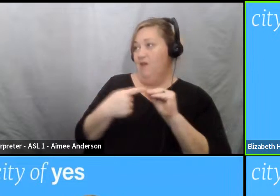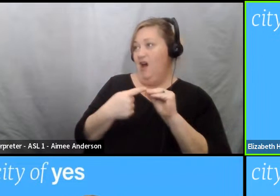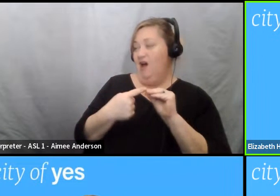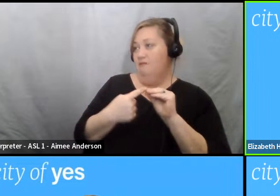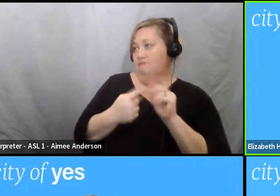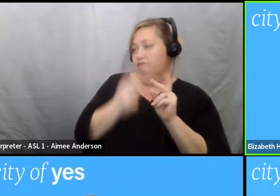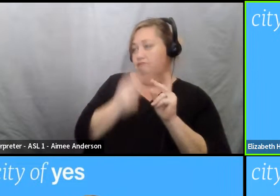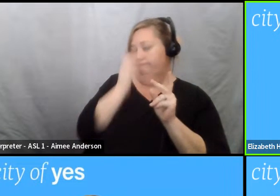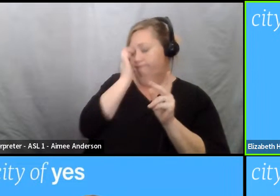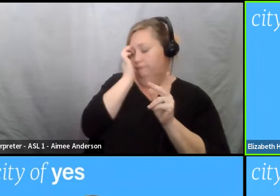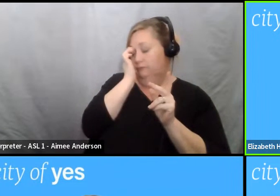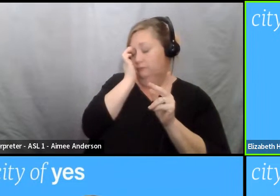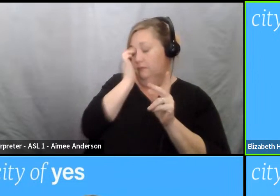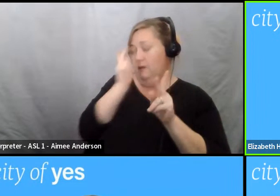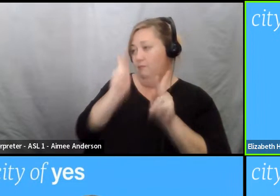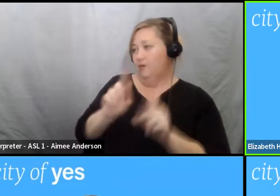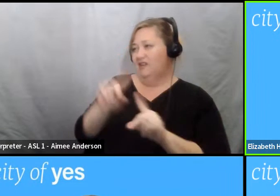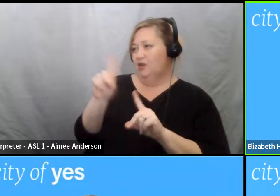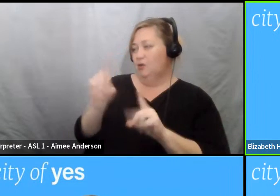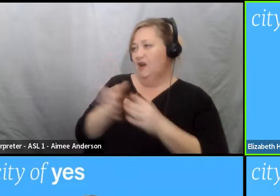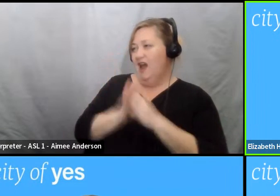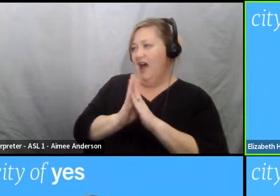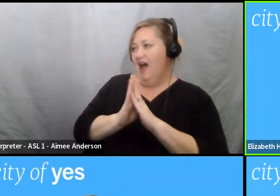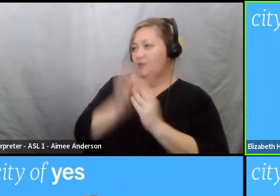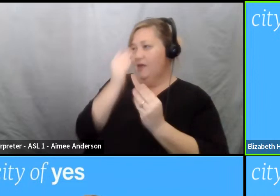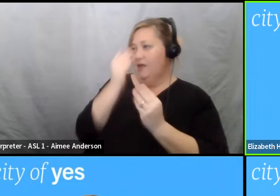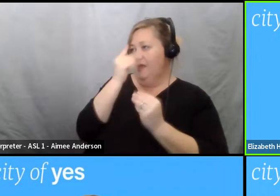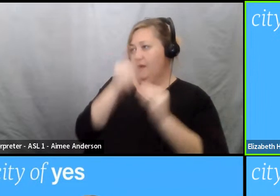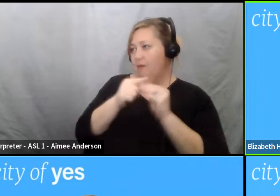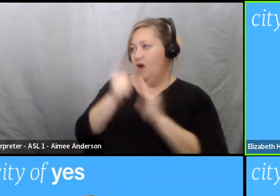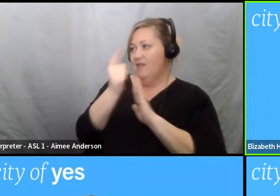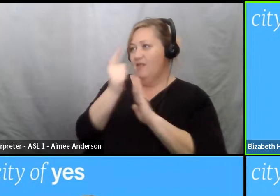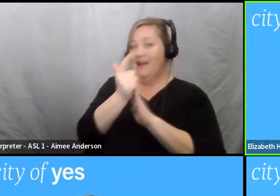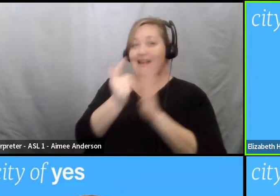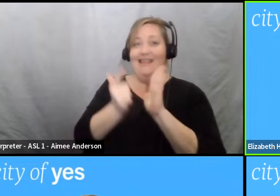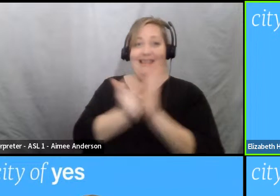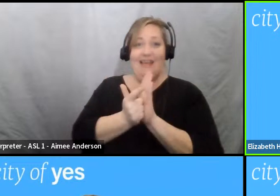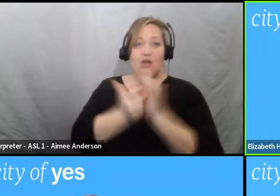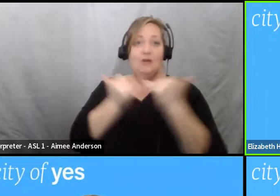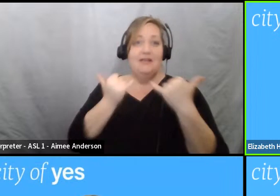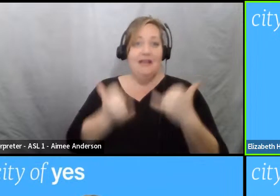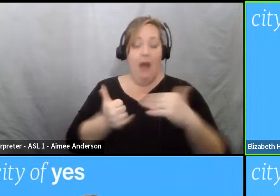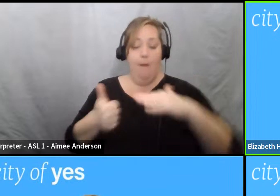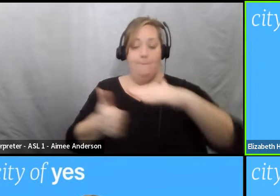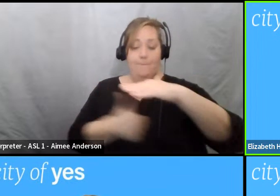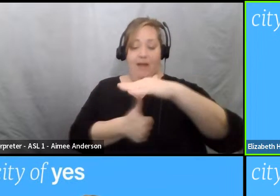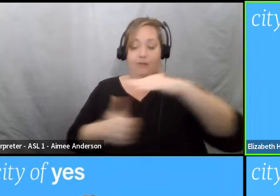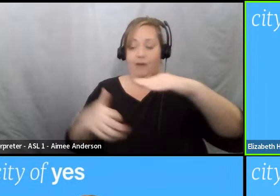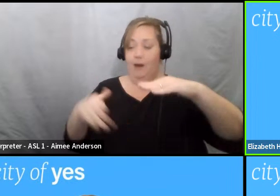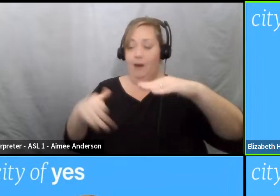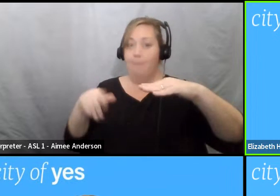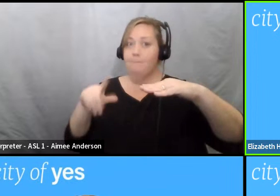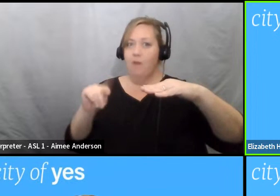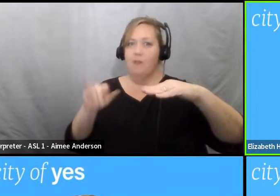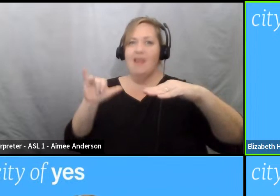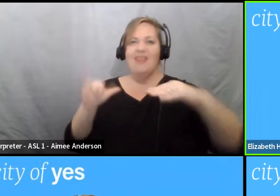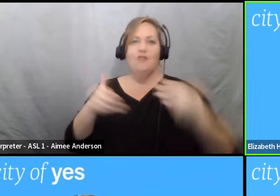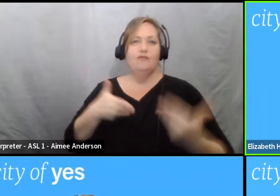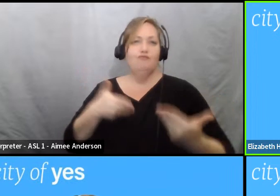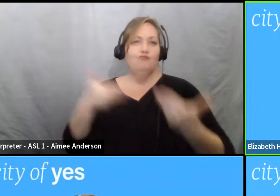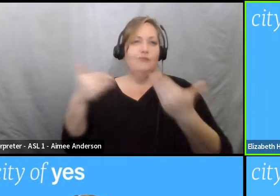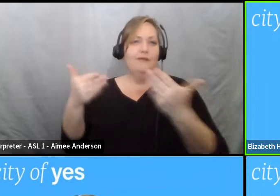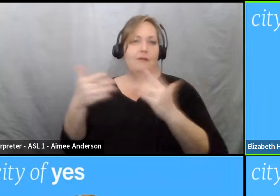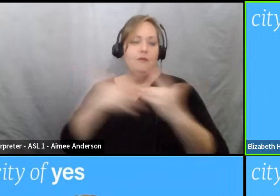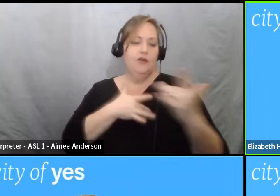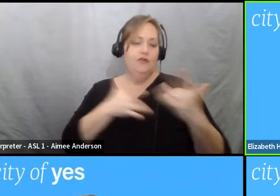the question asks if we're thinking about legalizing basement apartments and raises some concerns about